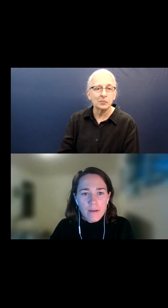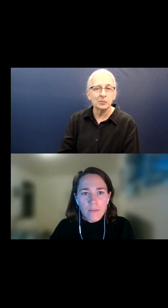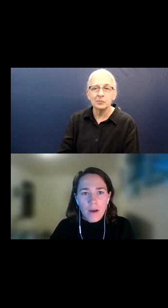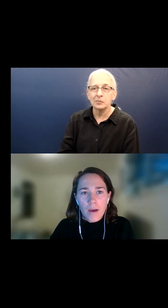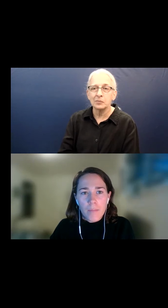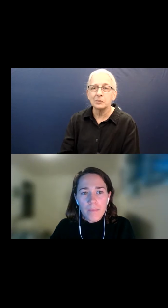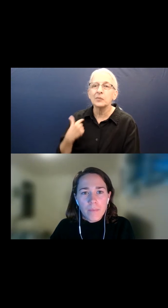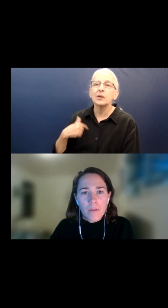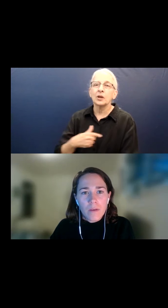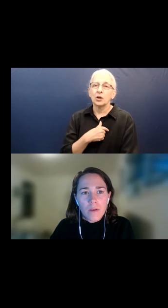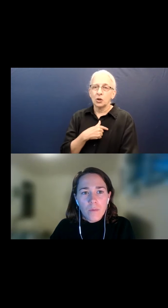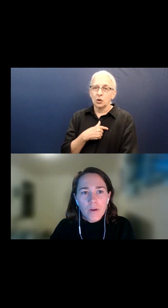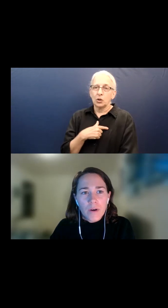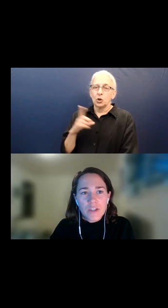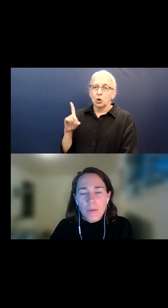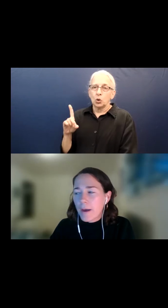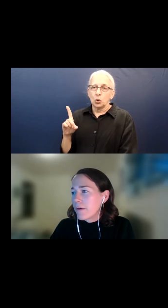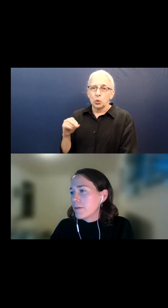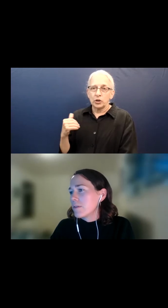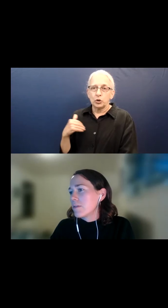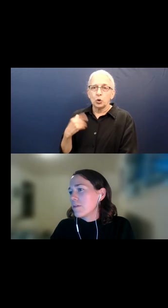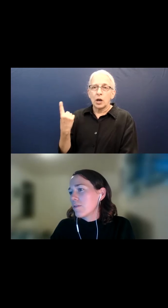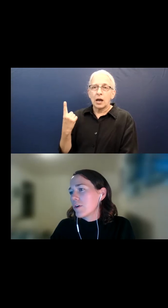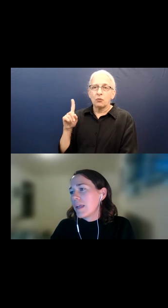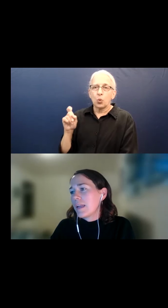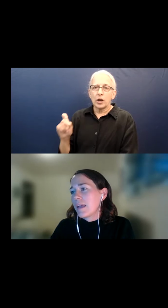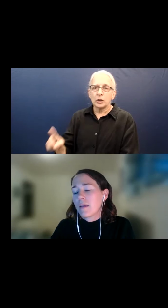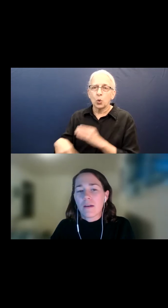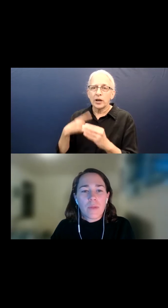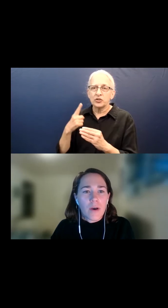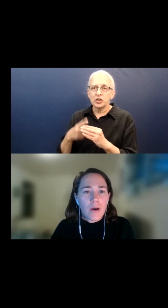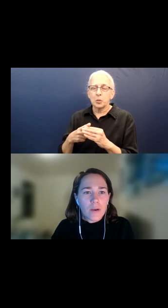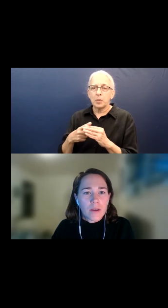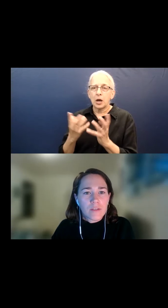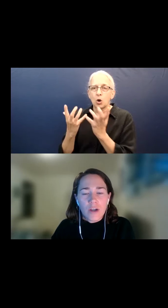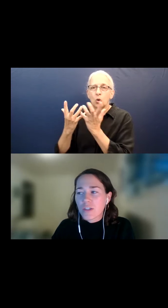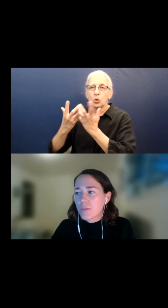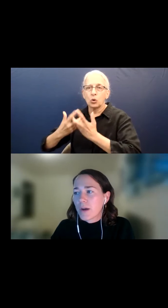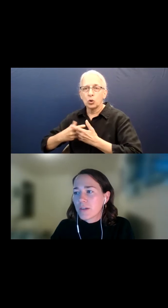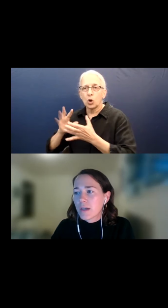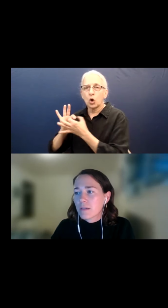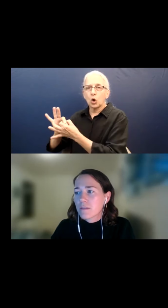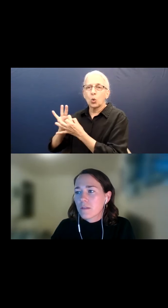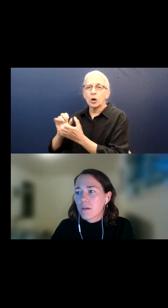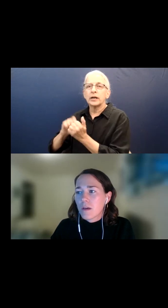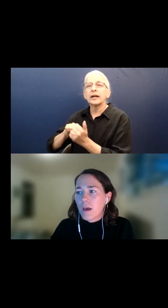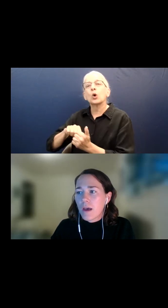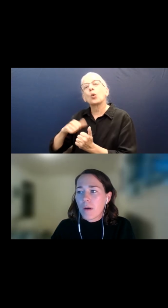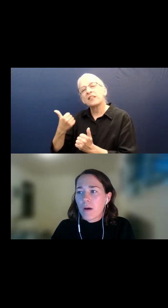We do have one question about coordinating with other construction